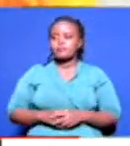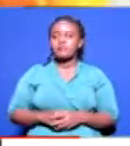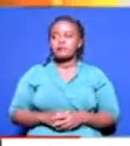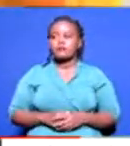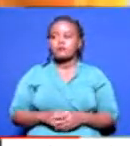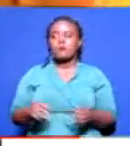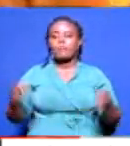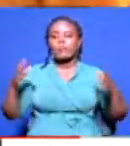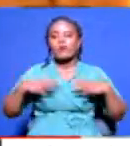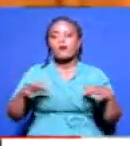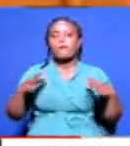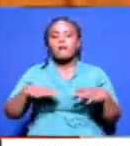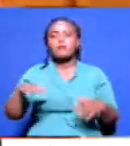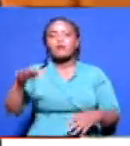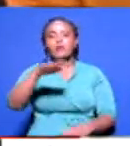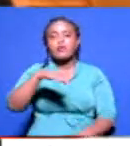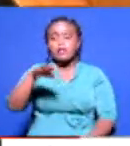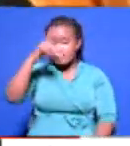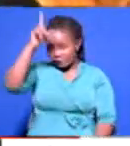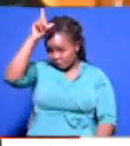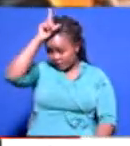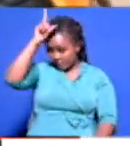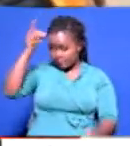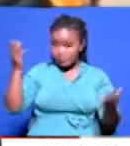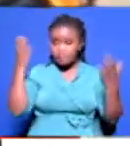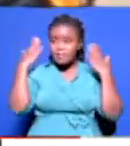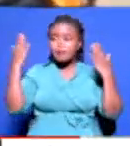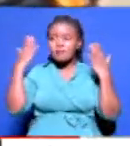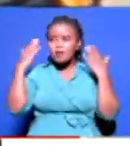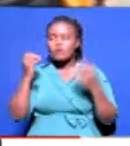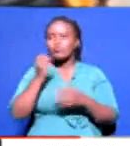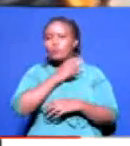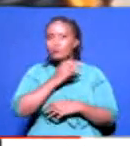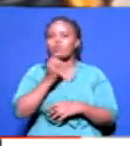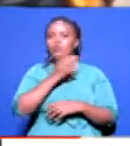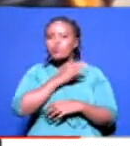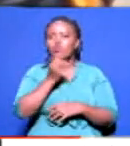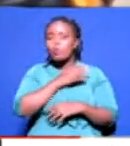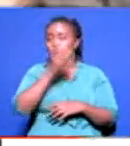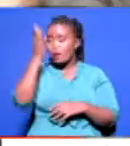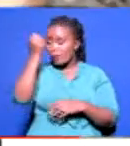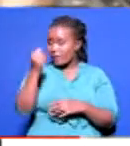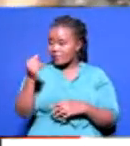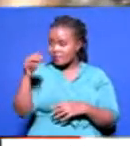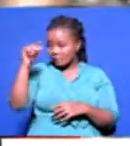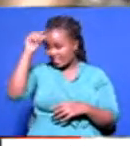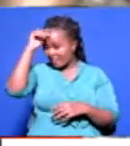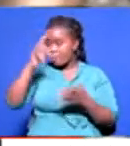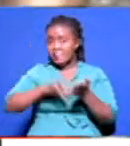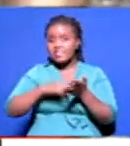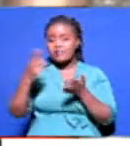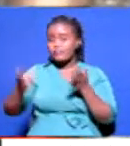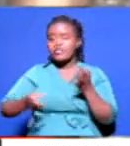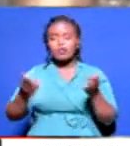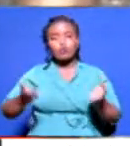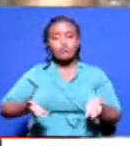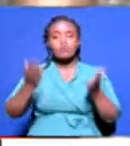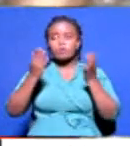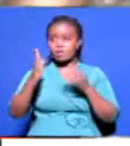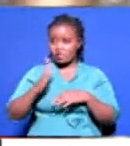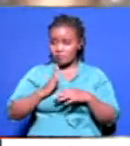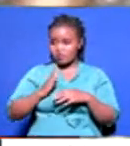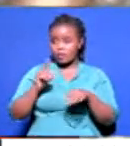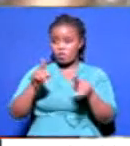Residents of Mwero Malia village in Meru lamented over the government's failure to beef up security in the area as promised during the